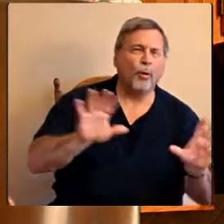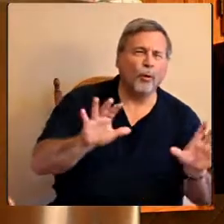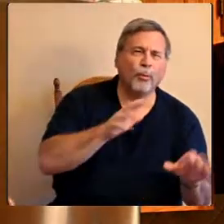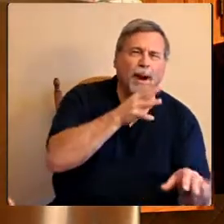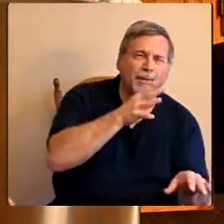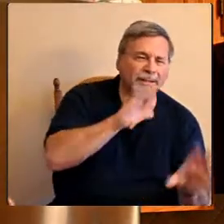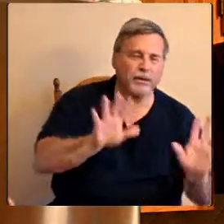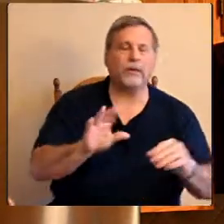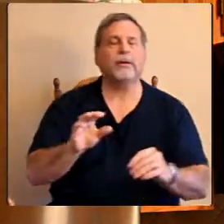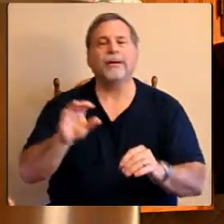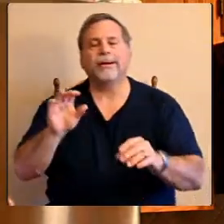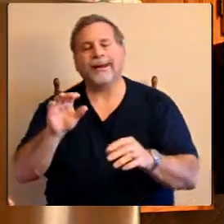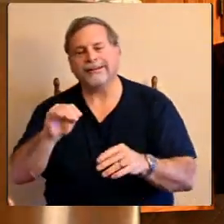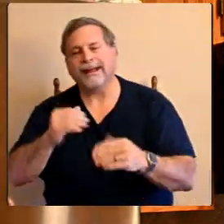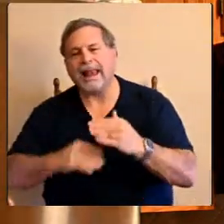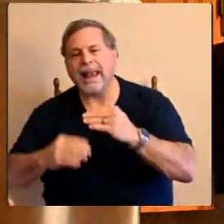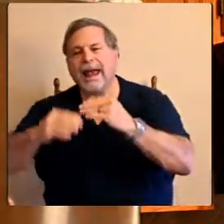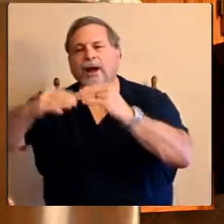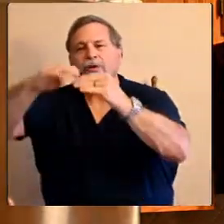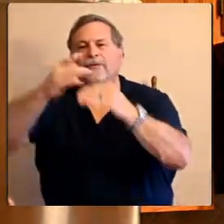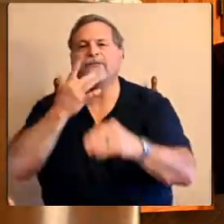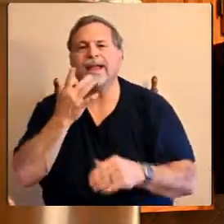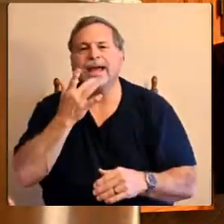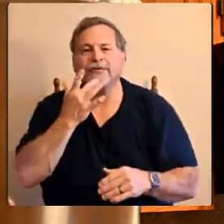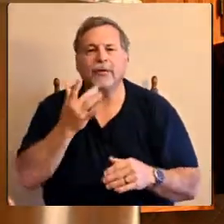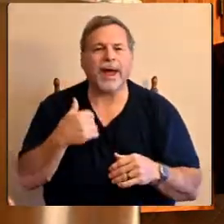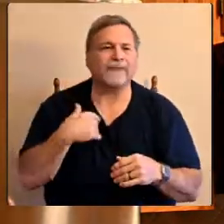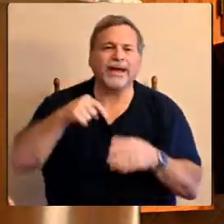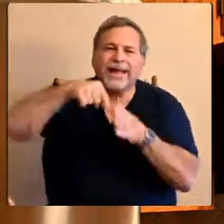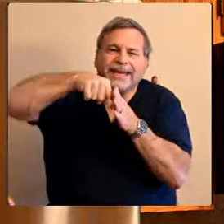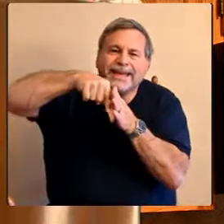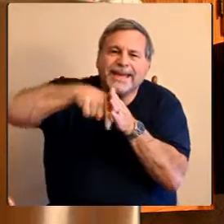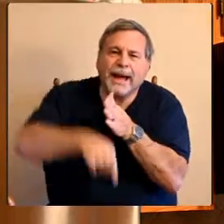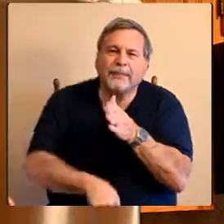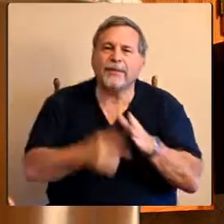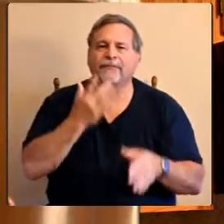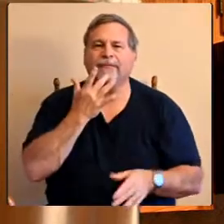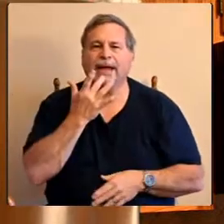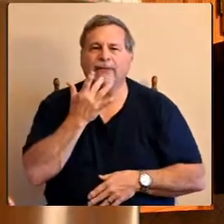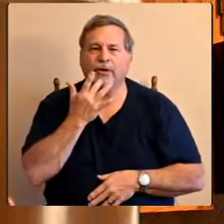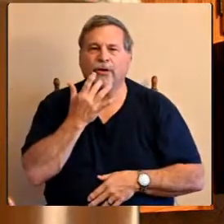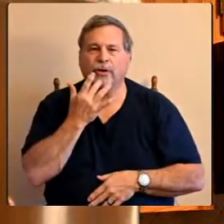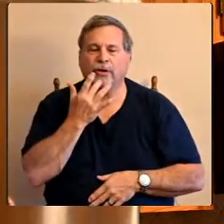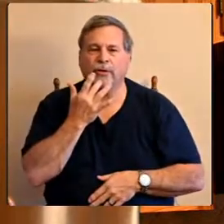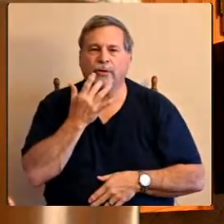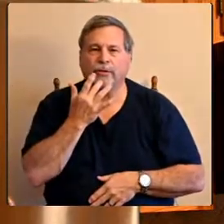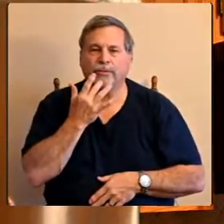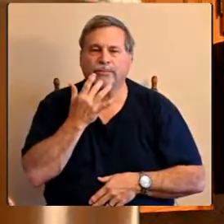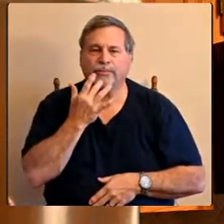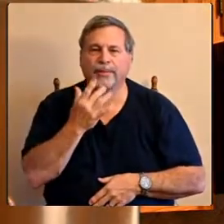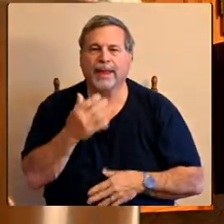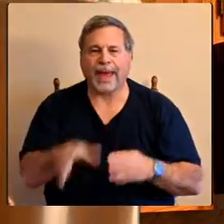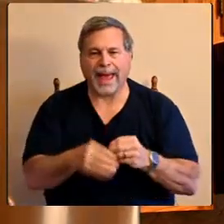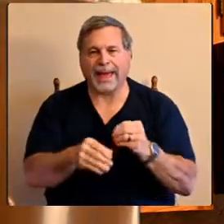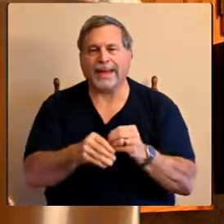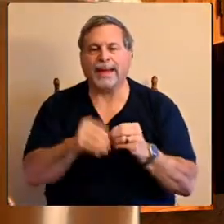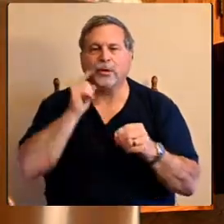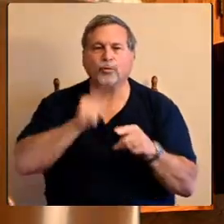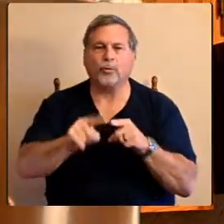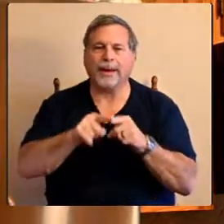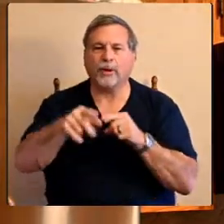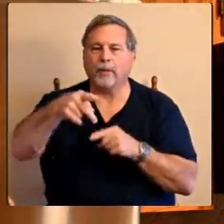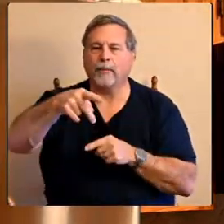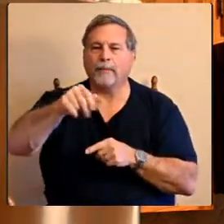layers of flavor. It's having a depth to it. And so what we're doing is we're adding a tomato